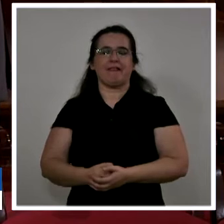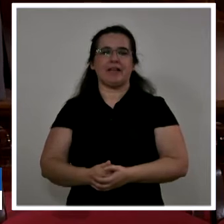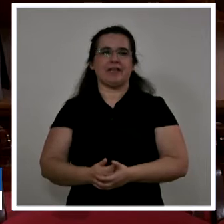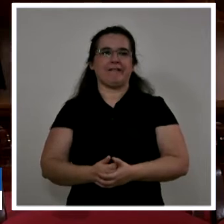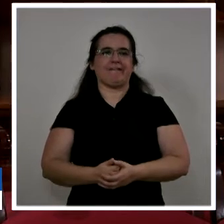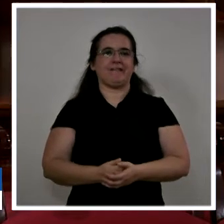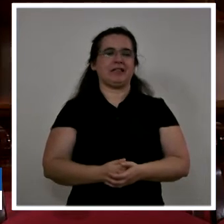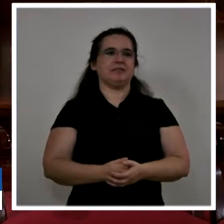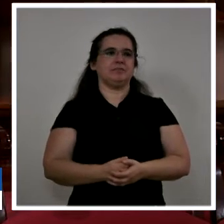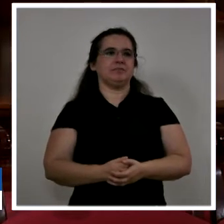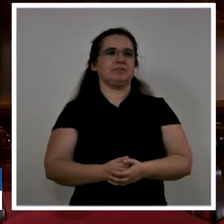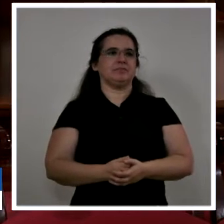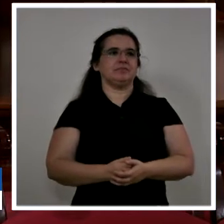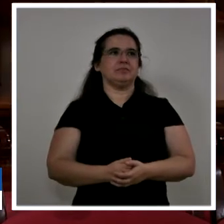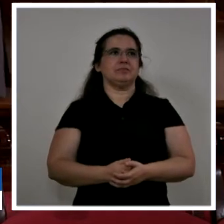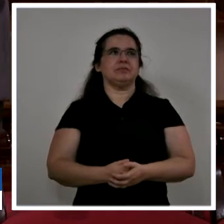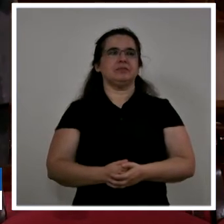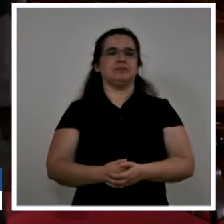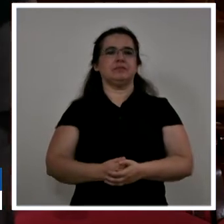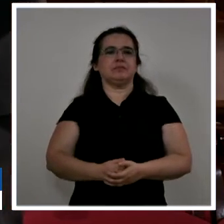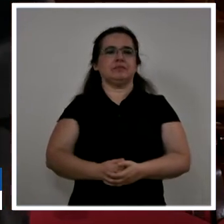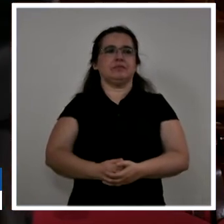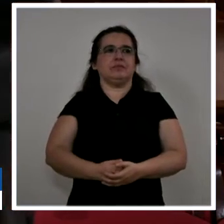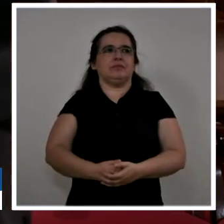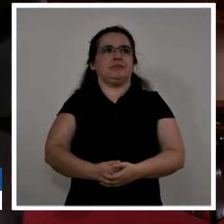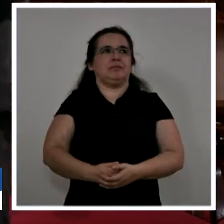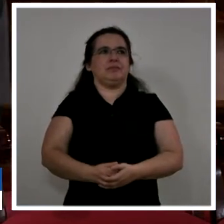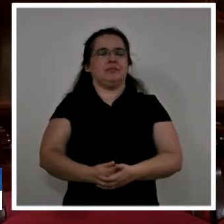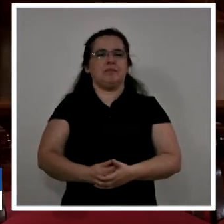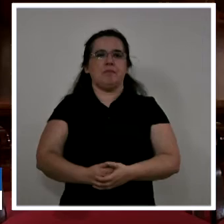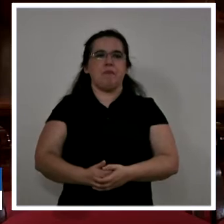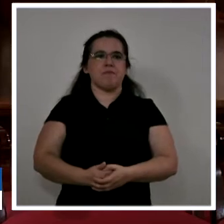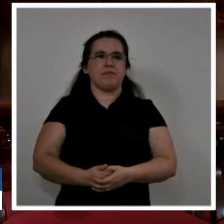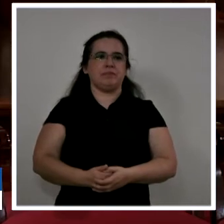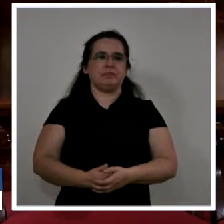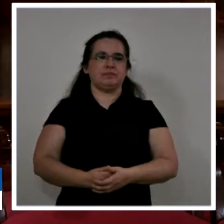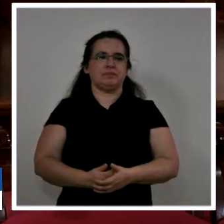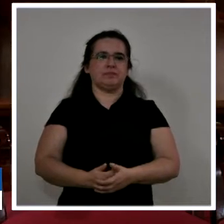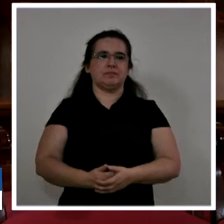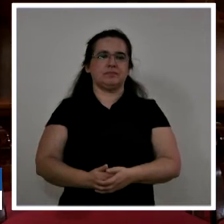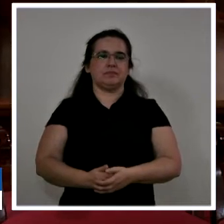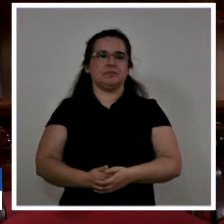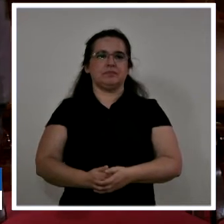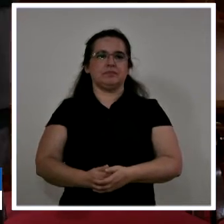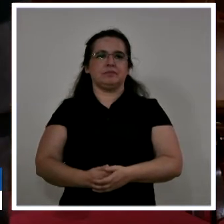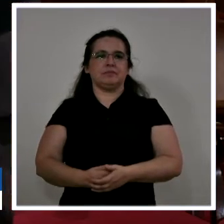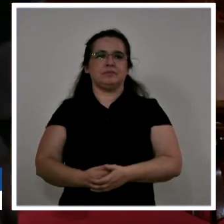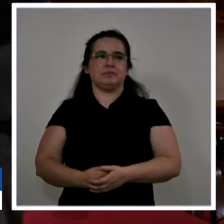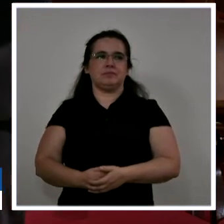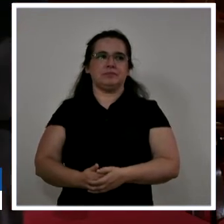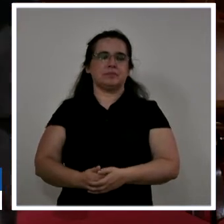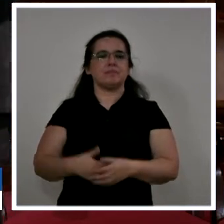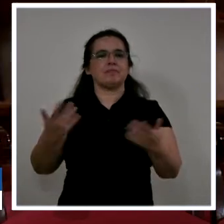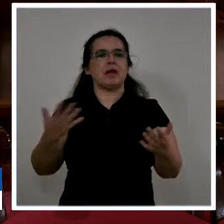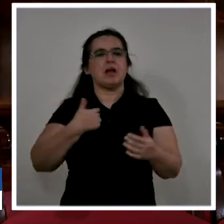some scientific data on what it means when it talks about the sins of the fathers being visited on the third and fourth generations. E